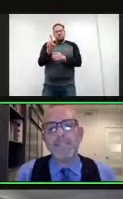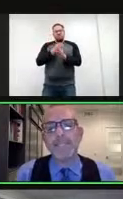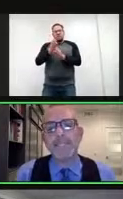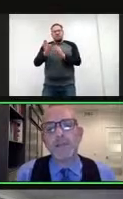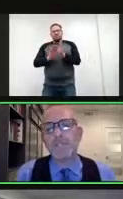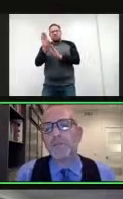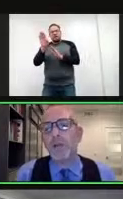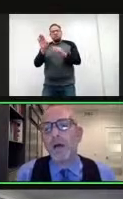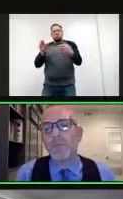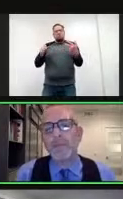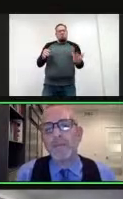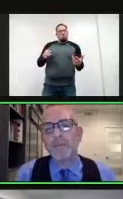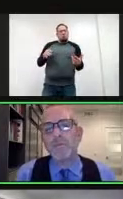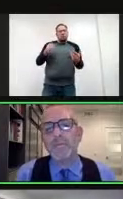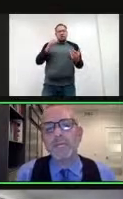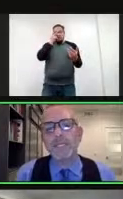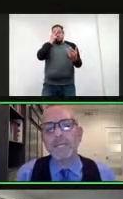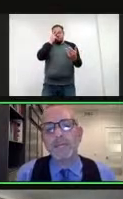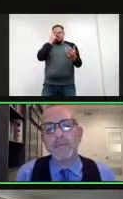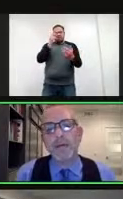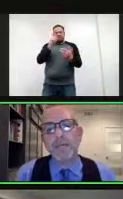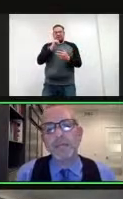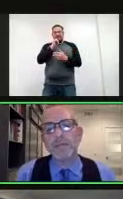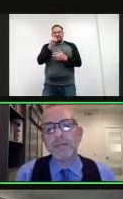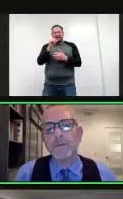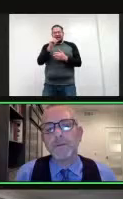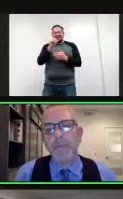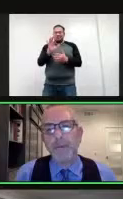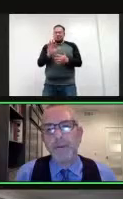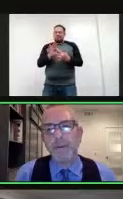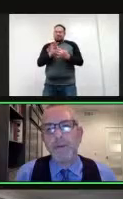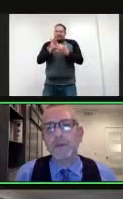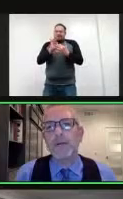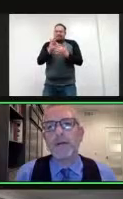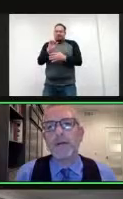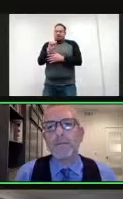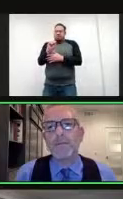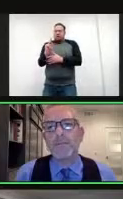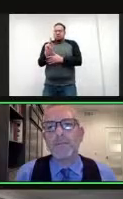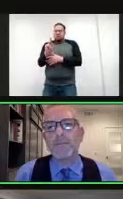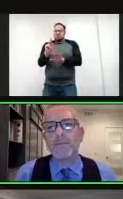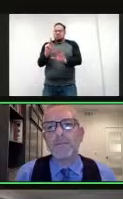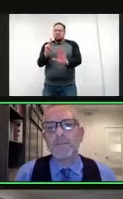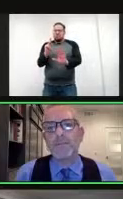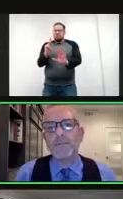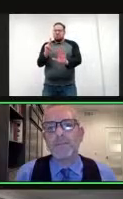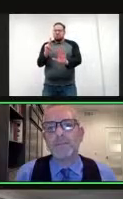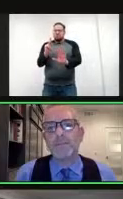This is also not maybe a uniquely Salem-Keizer matter.